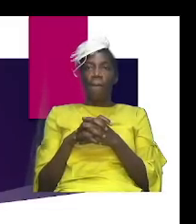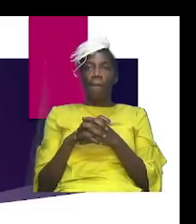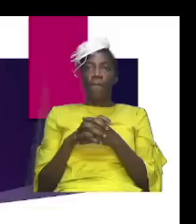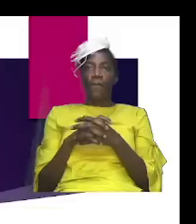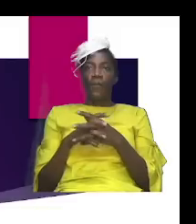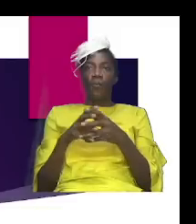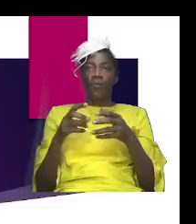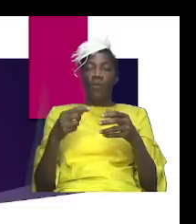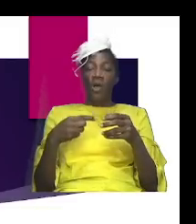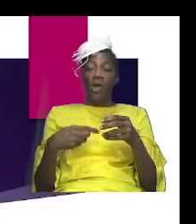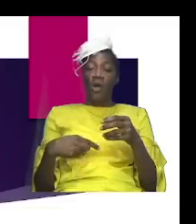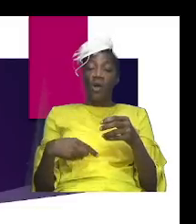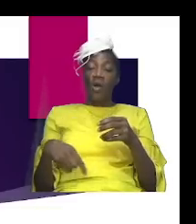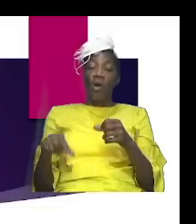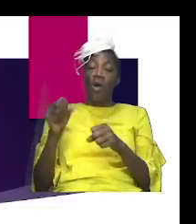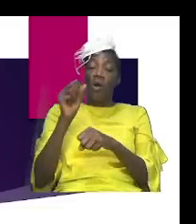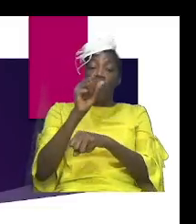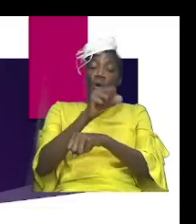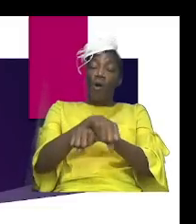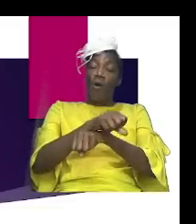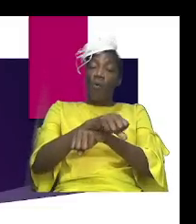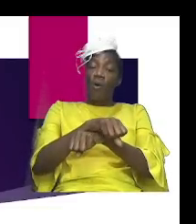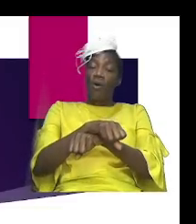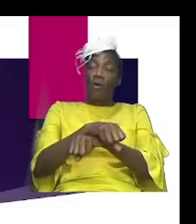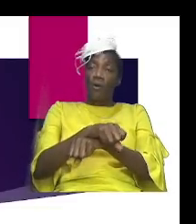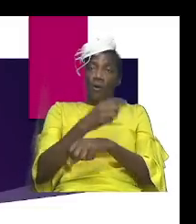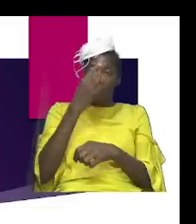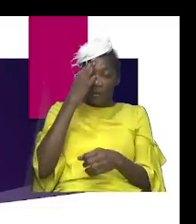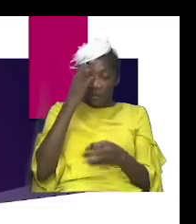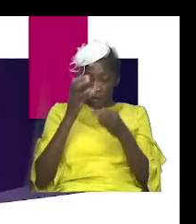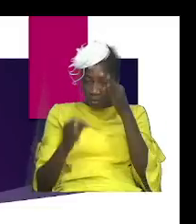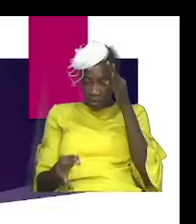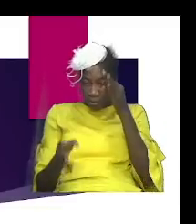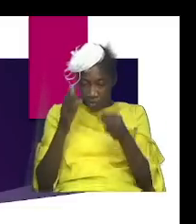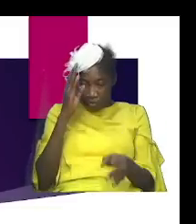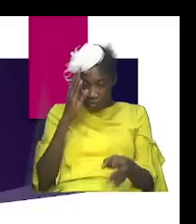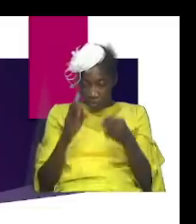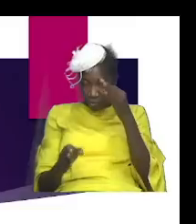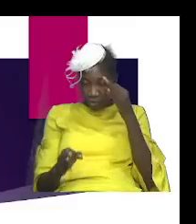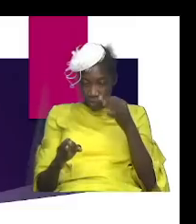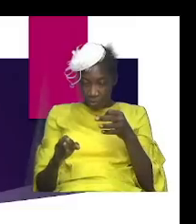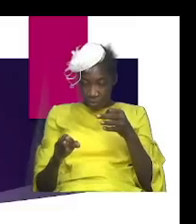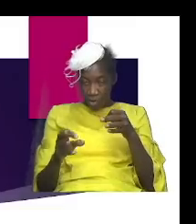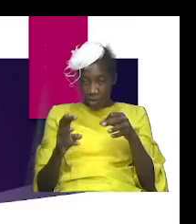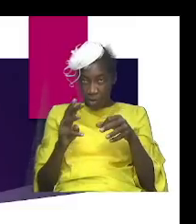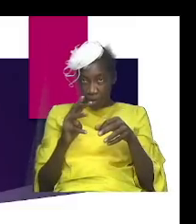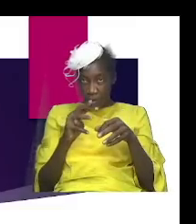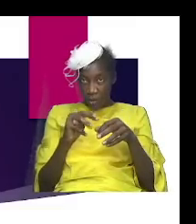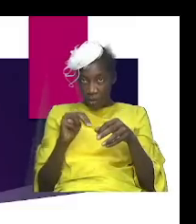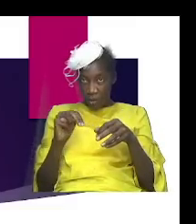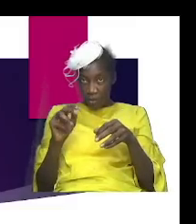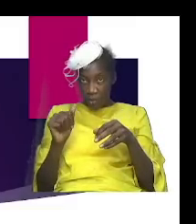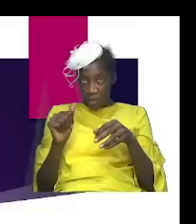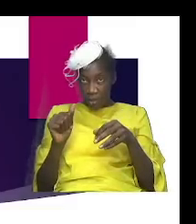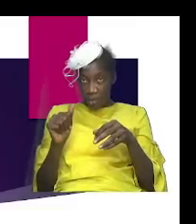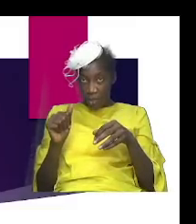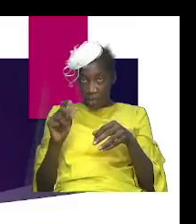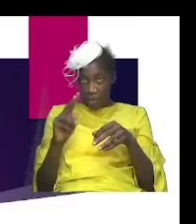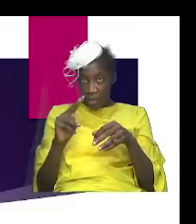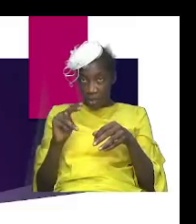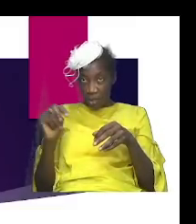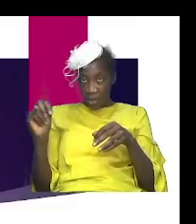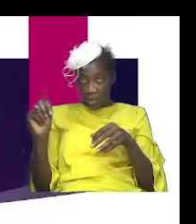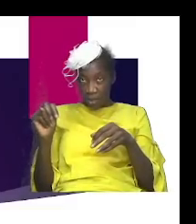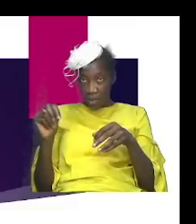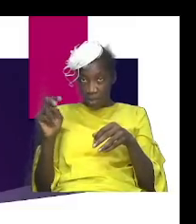Our works will be judged. St. Matthew chapter 12 and 30, verse 36.